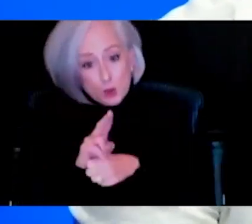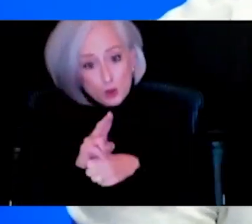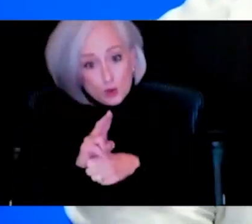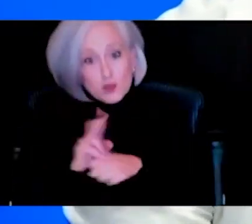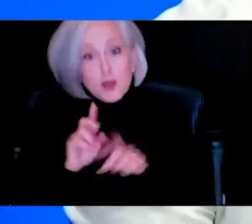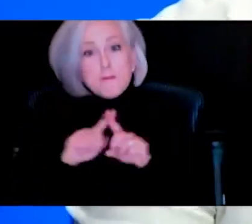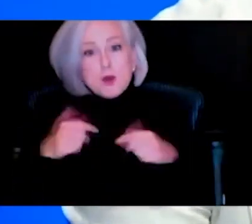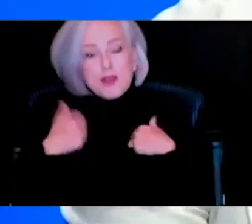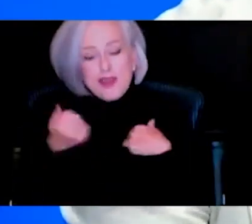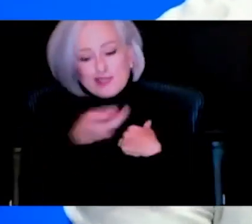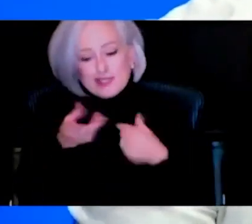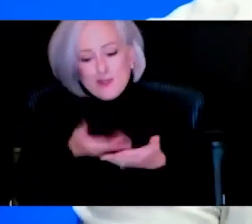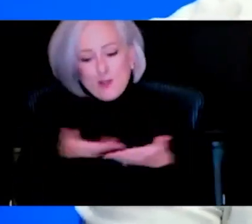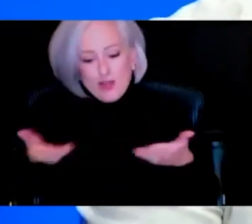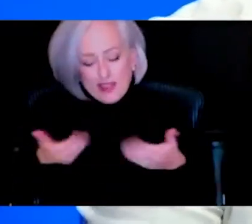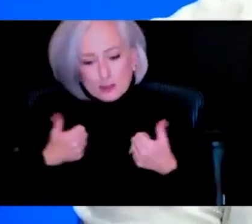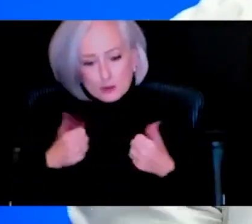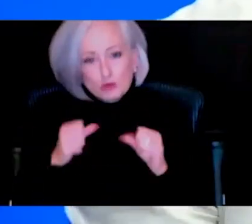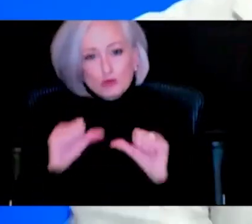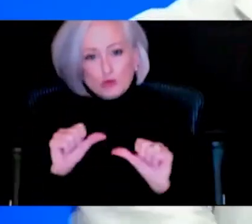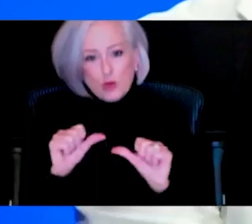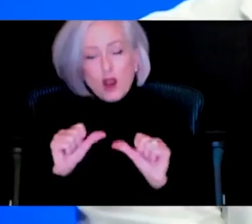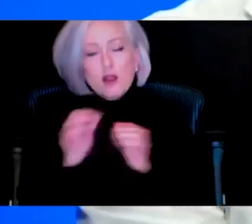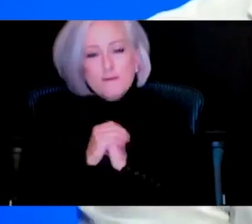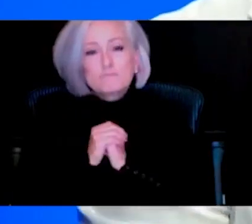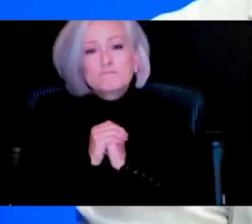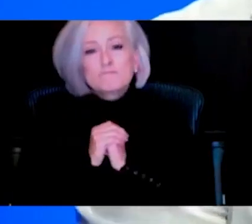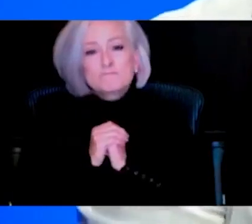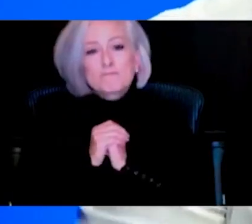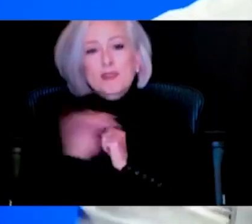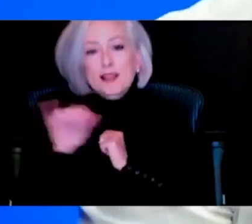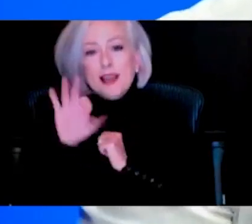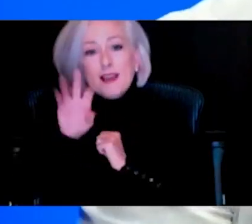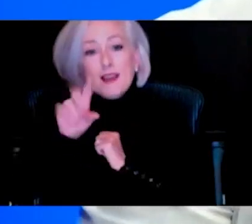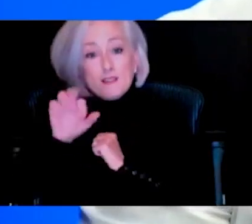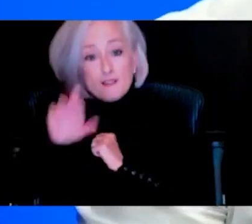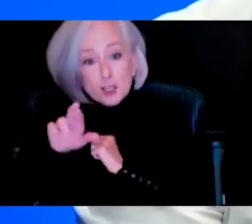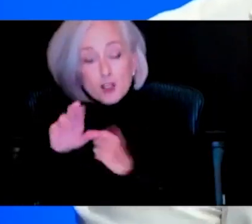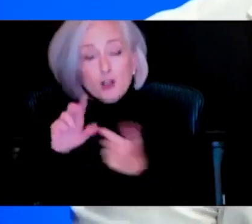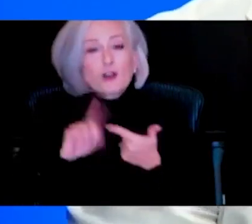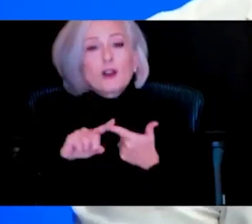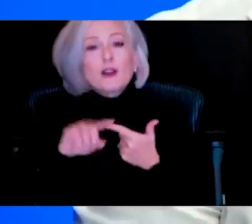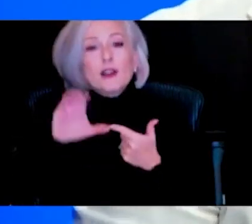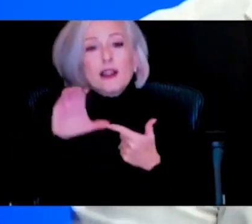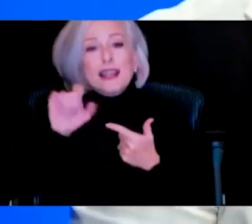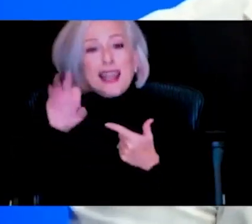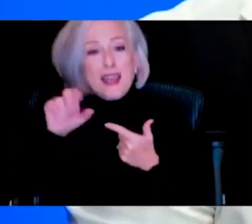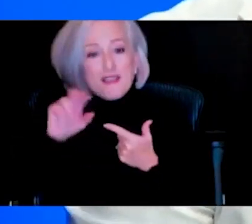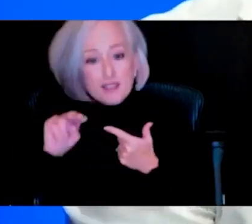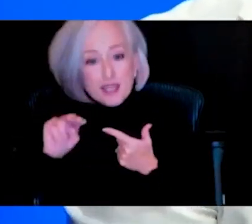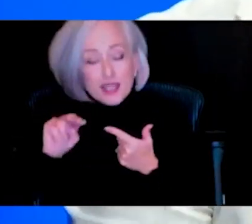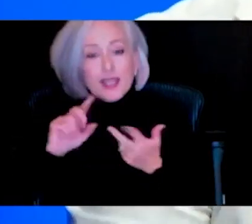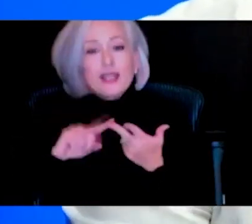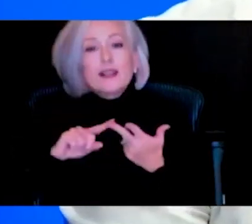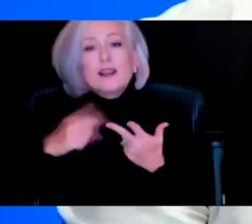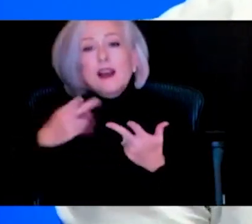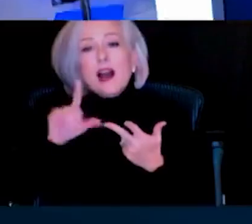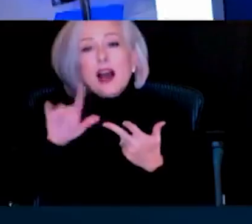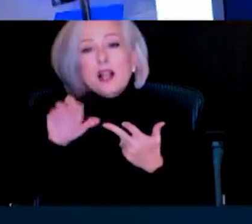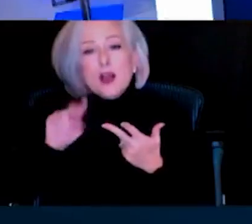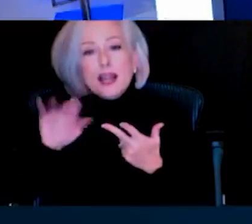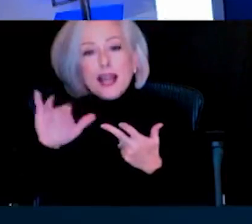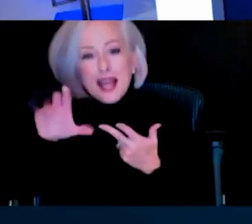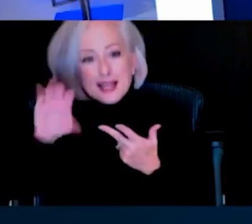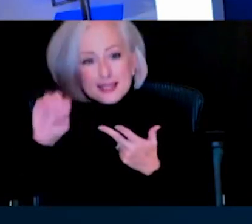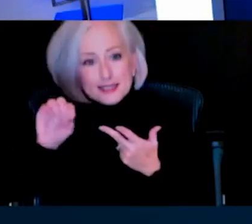things to try, like filler, caffeine, hyaluronic acid, vitamin C, and retinol. A